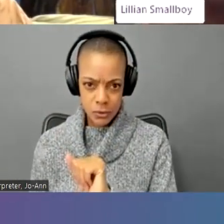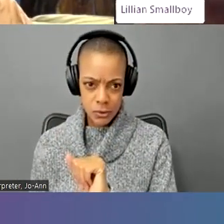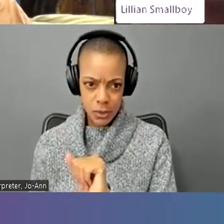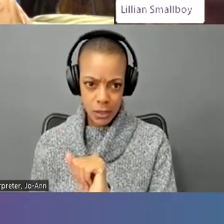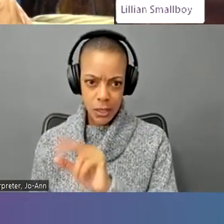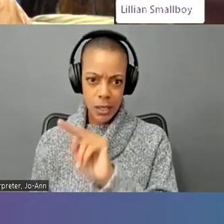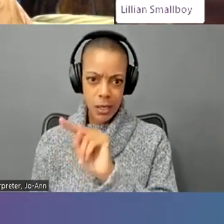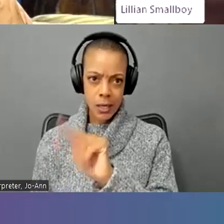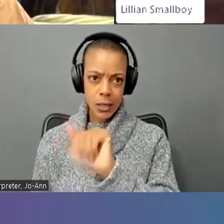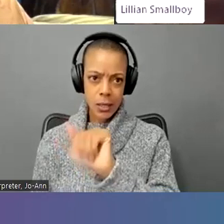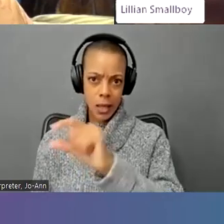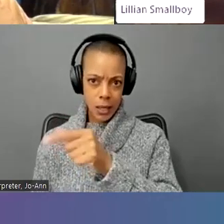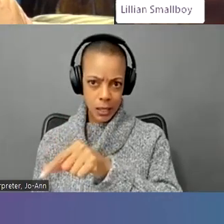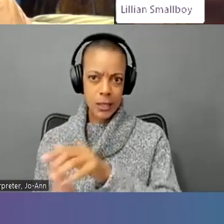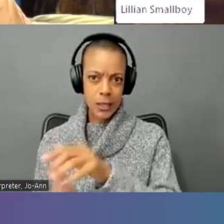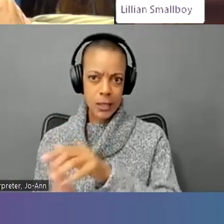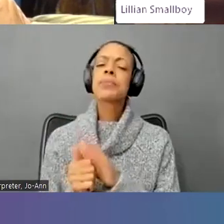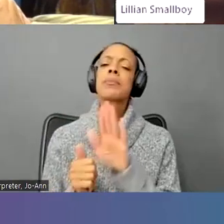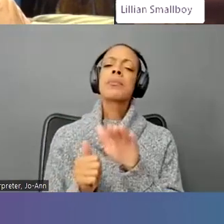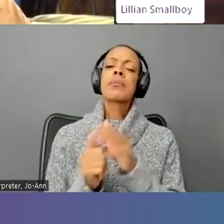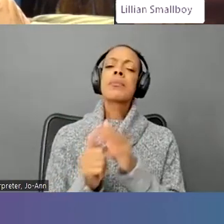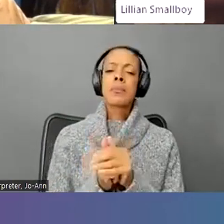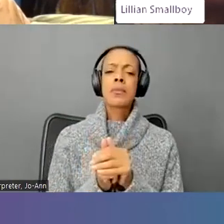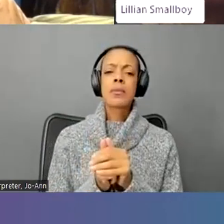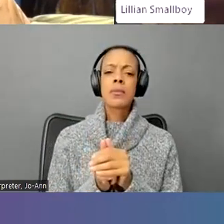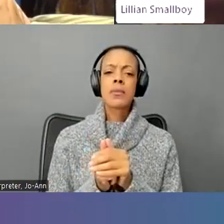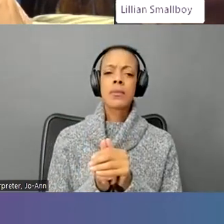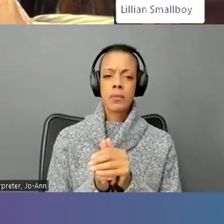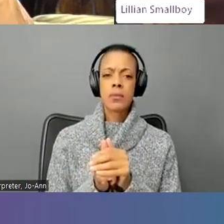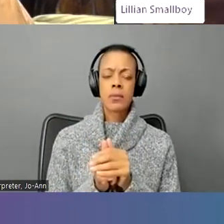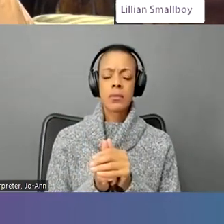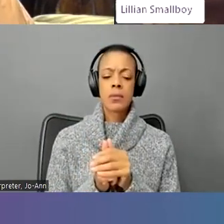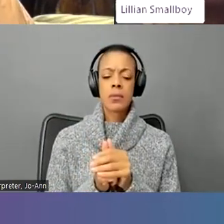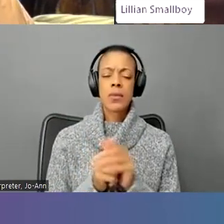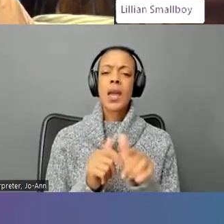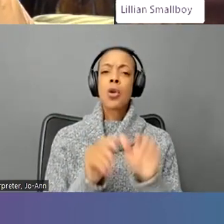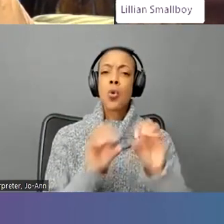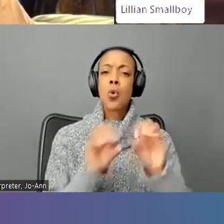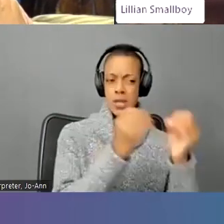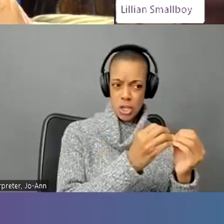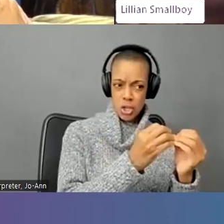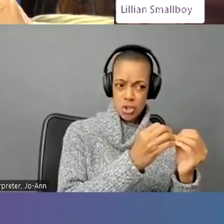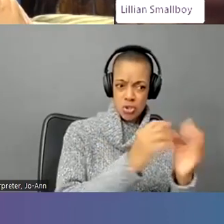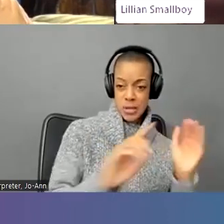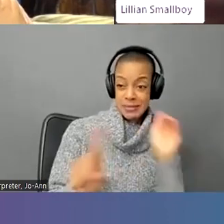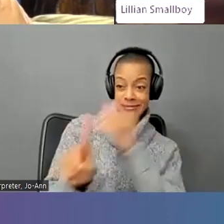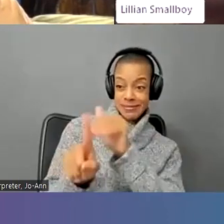When is it appropriate for an organization to collaborate with elders?